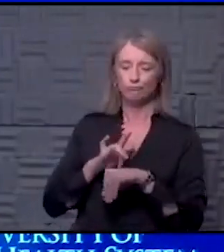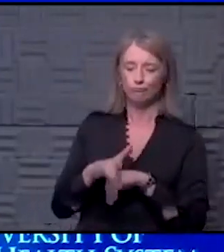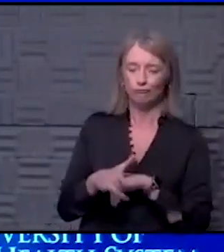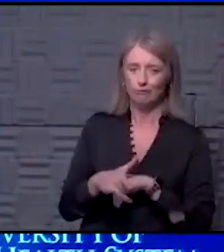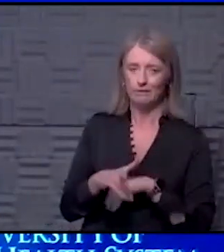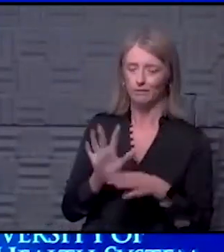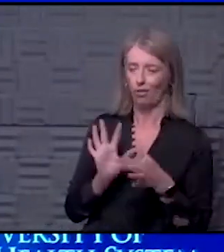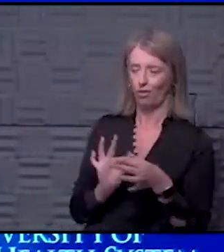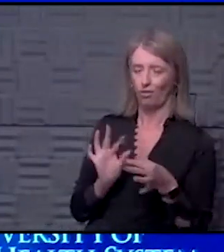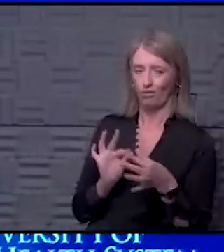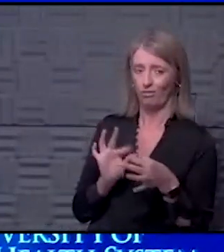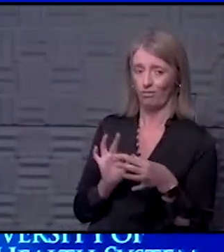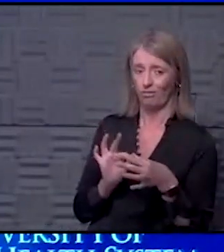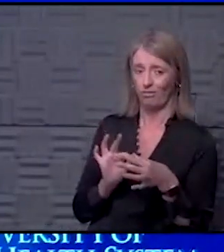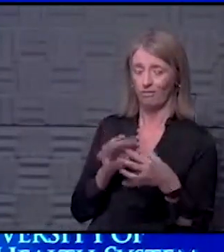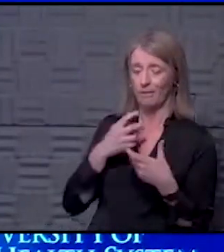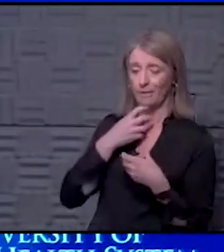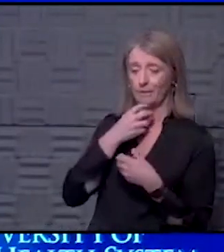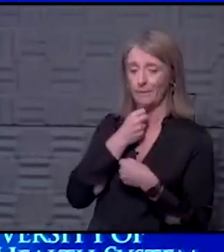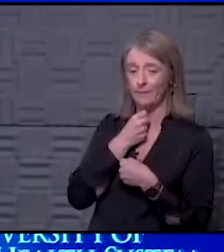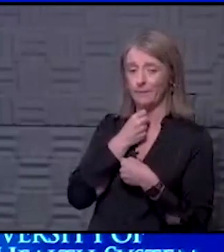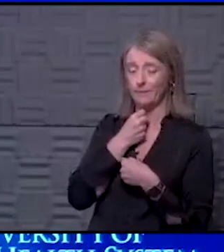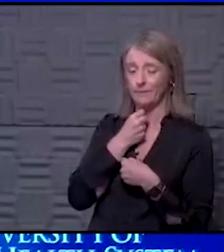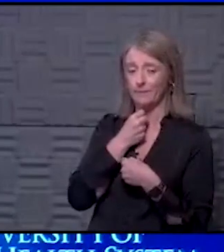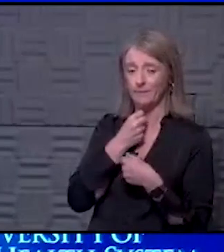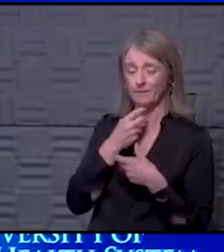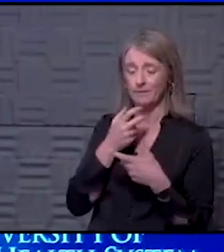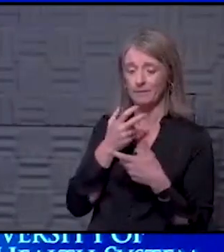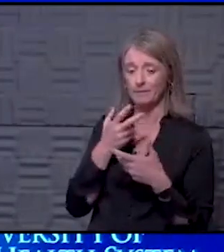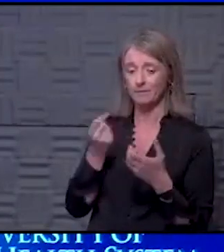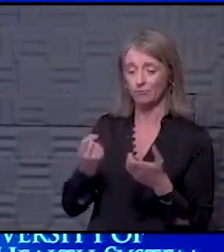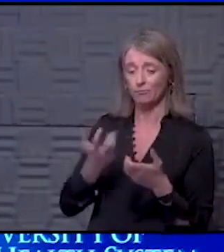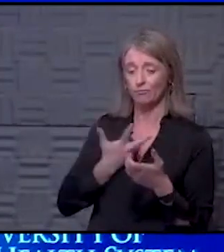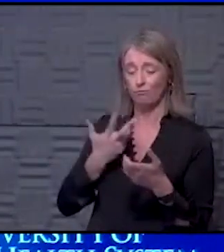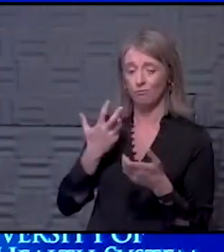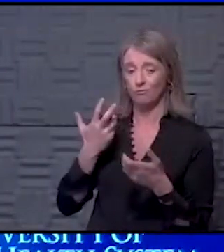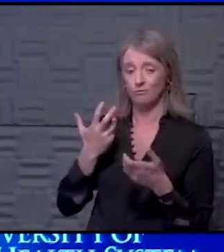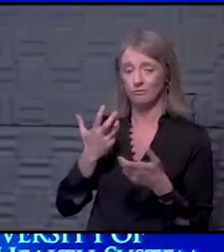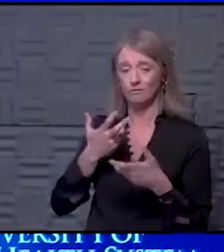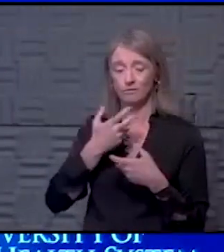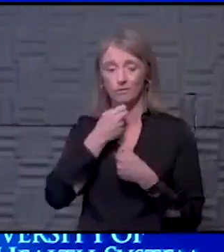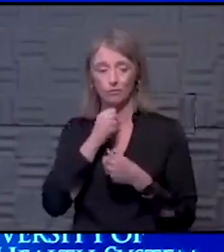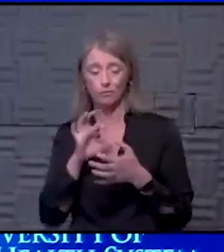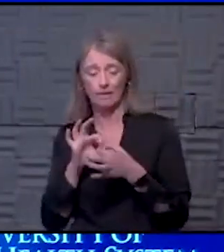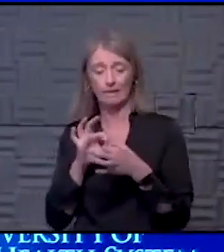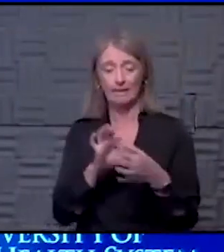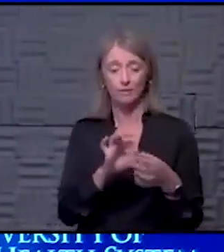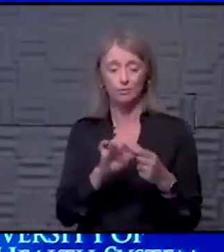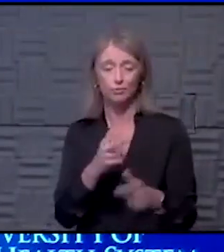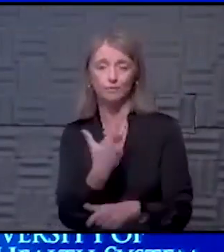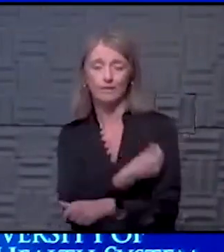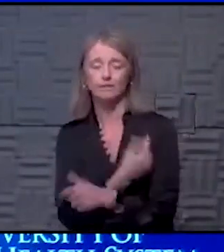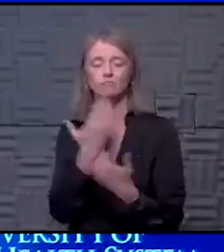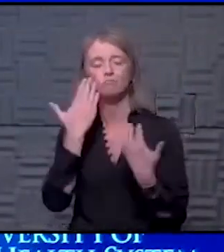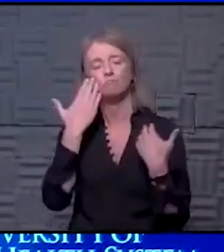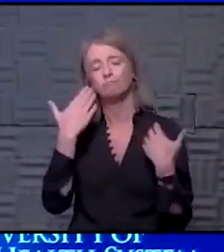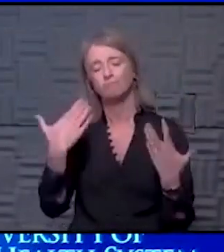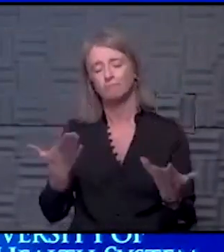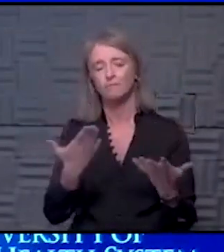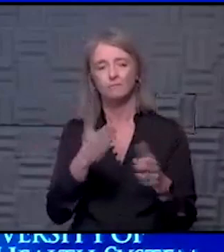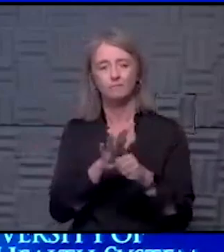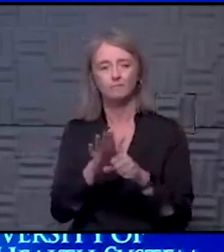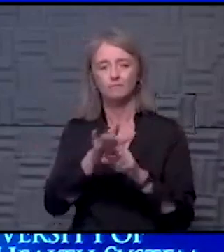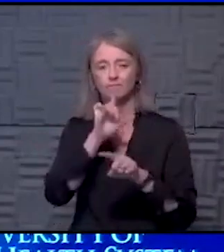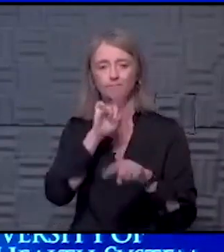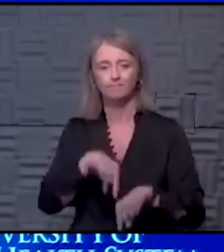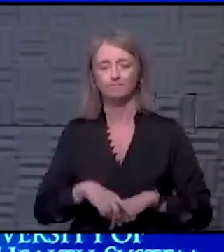say, was anaphylaxis the cause here? Was it anaphylaxis related to the vaccine? We just don't know. We don't have any information.